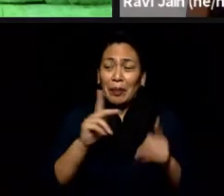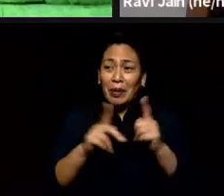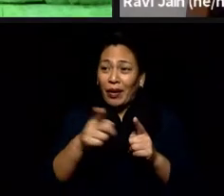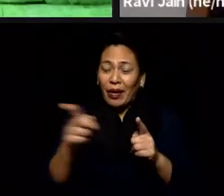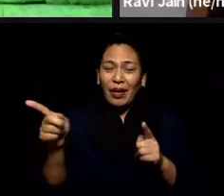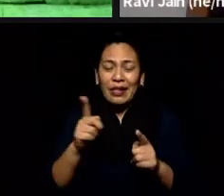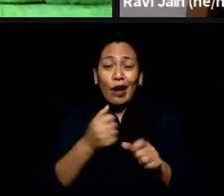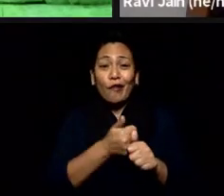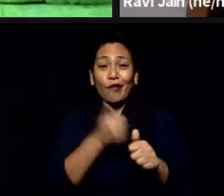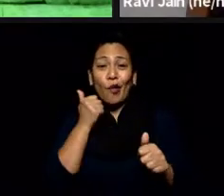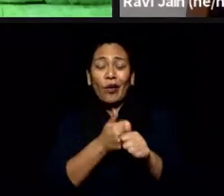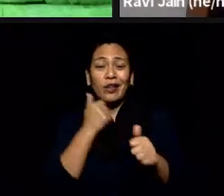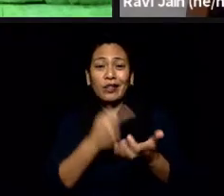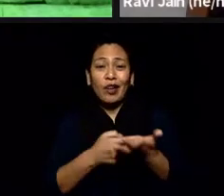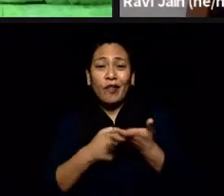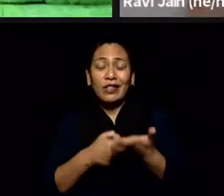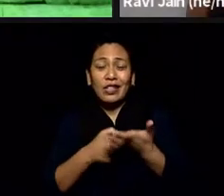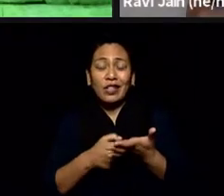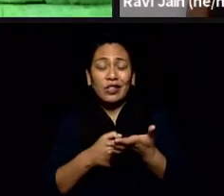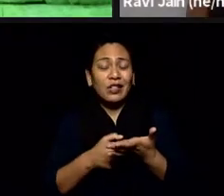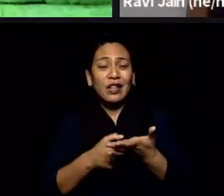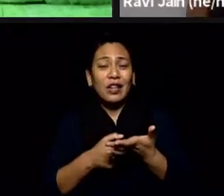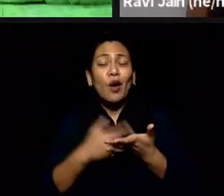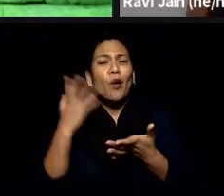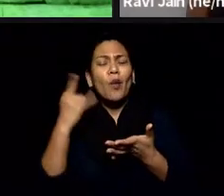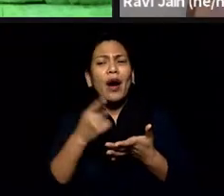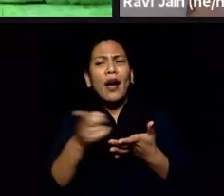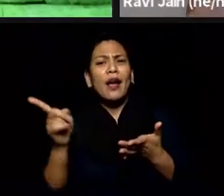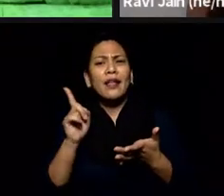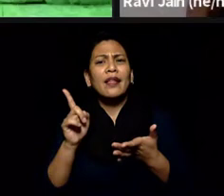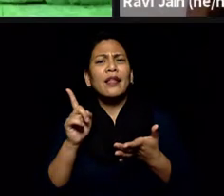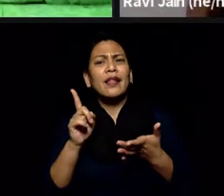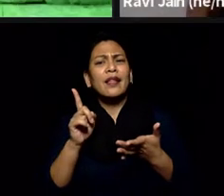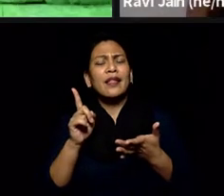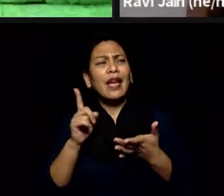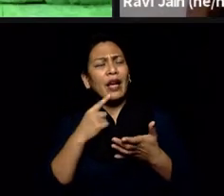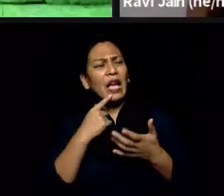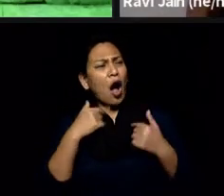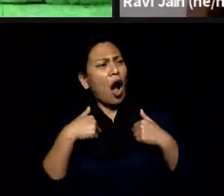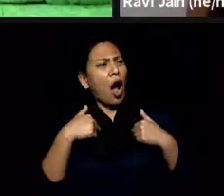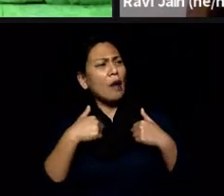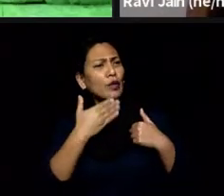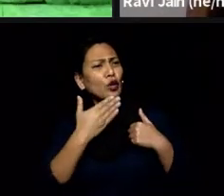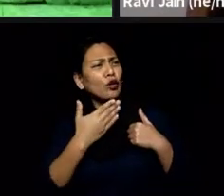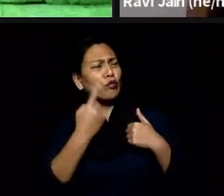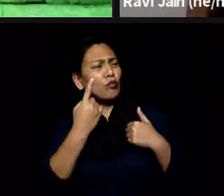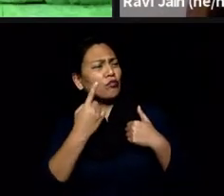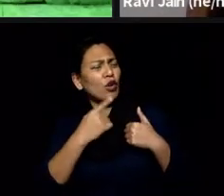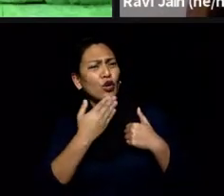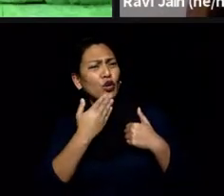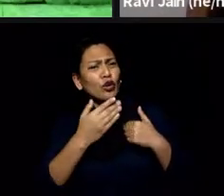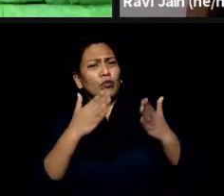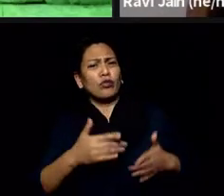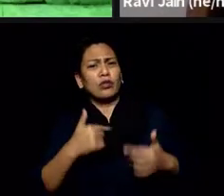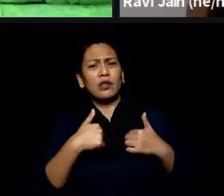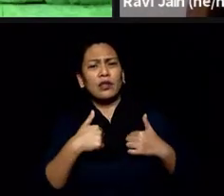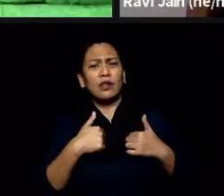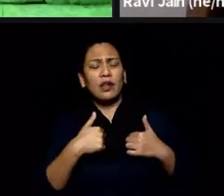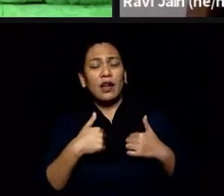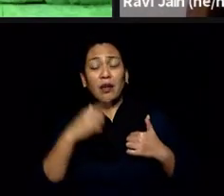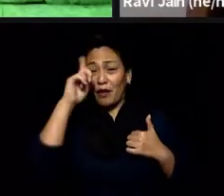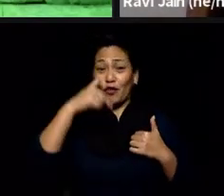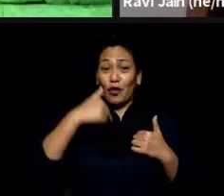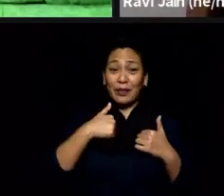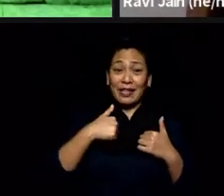avoiding this conversation right now because they want to be seen as the good ones. And that to me is really